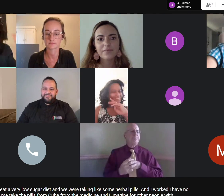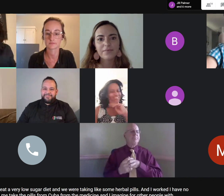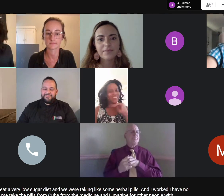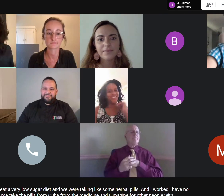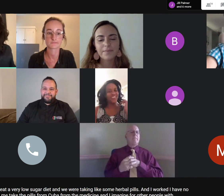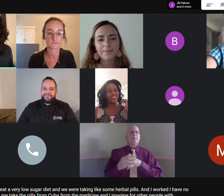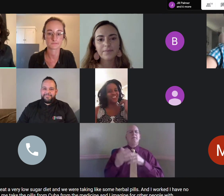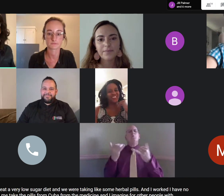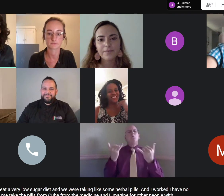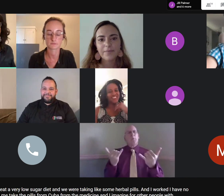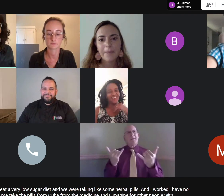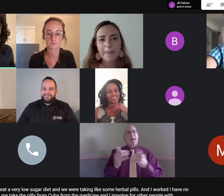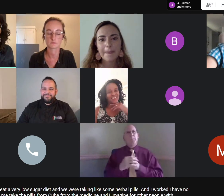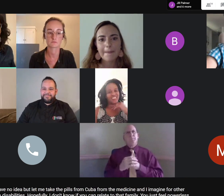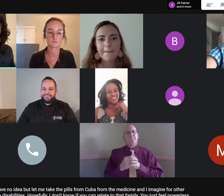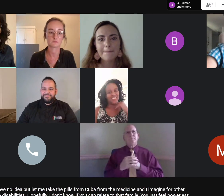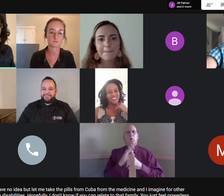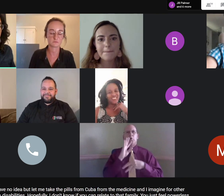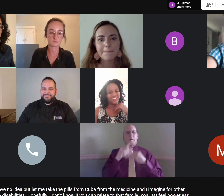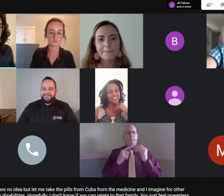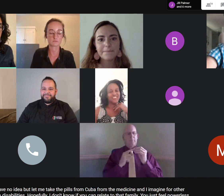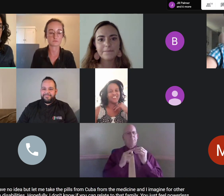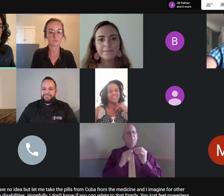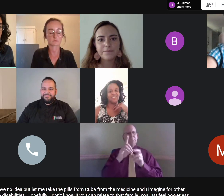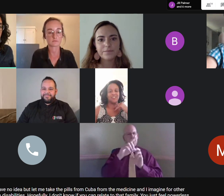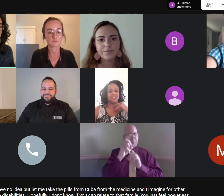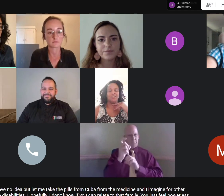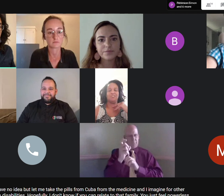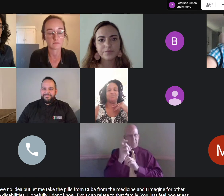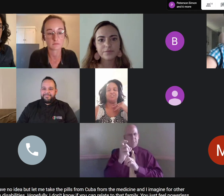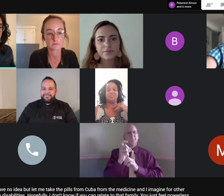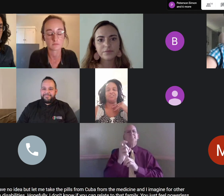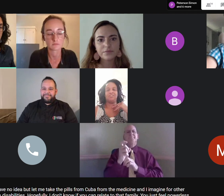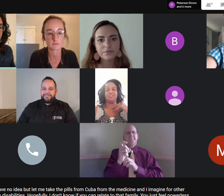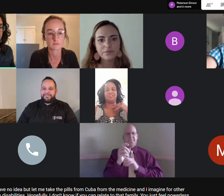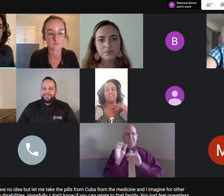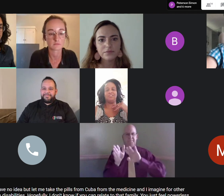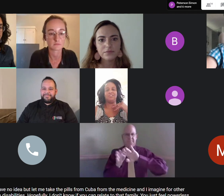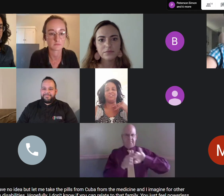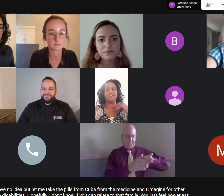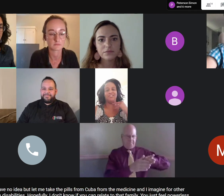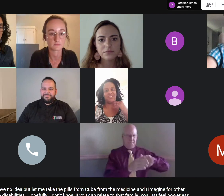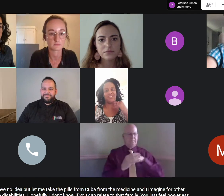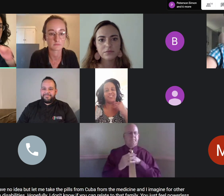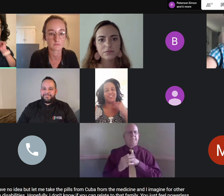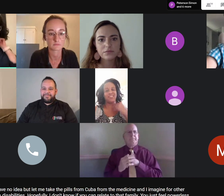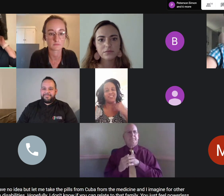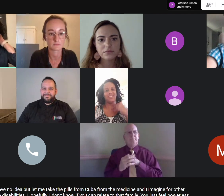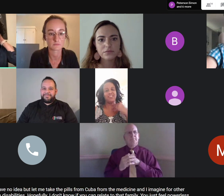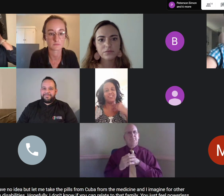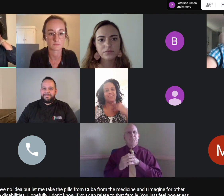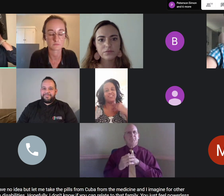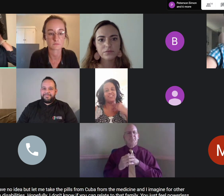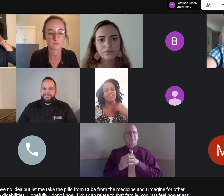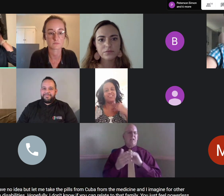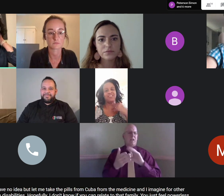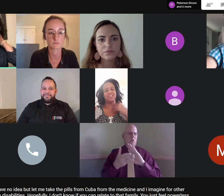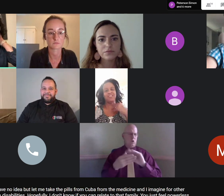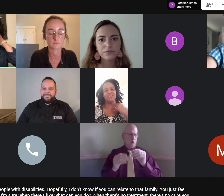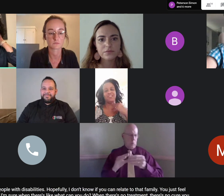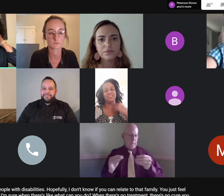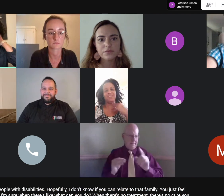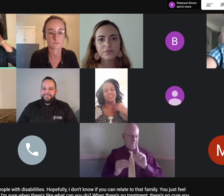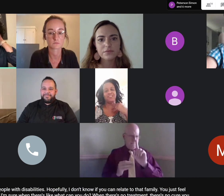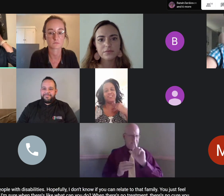now that we've kind of talked about my diagnosis, I'm just going to share, I think, I've already shared a story, but I'm going to share